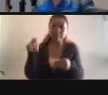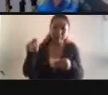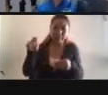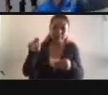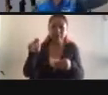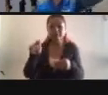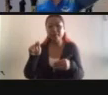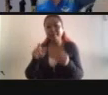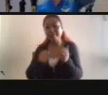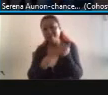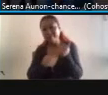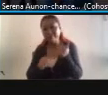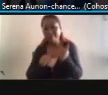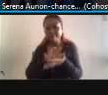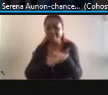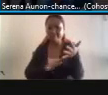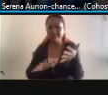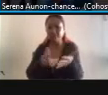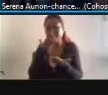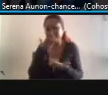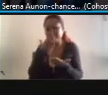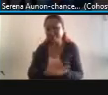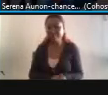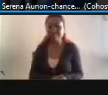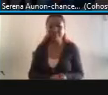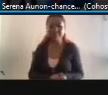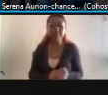do appreciate that. Yeah.